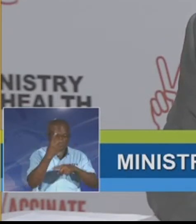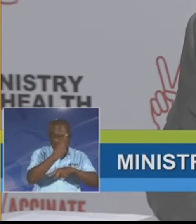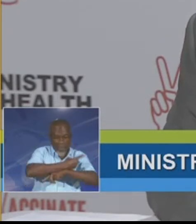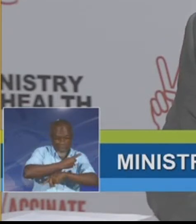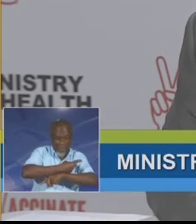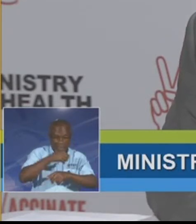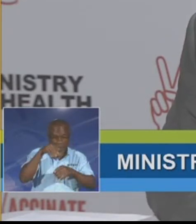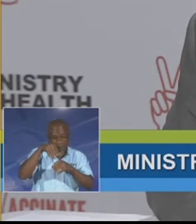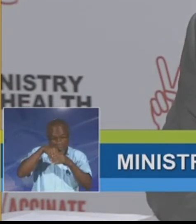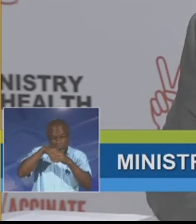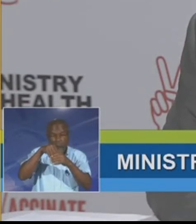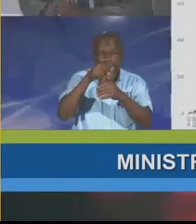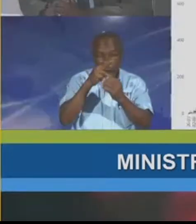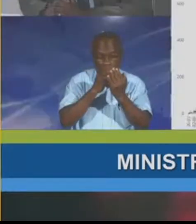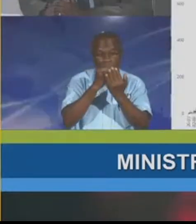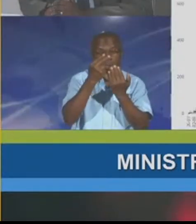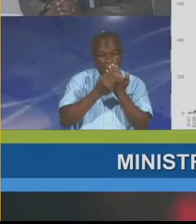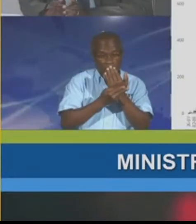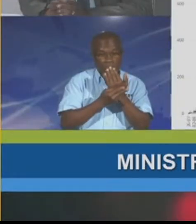put that slide back up.